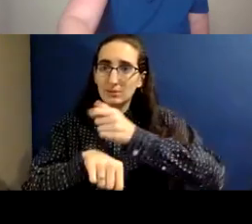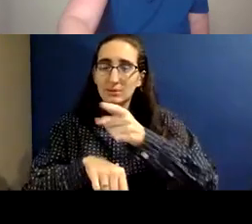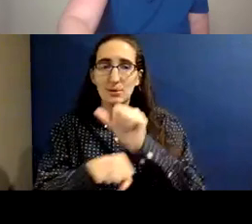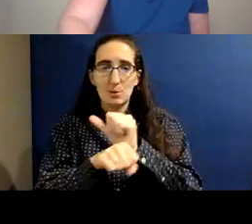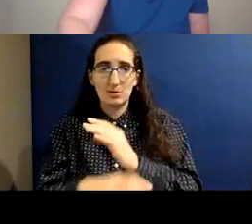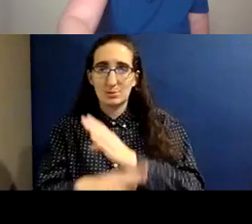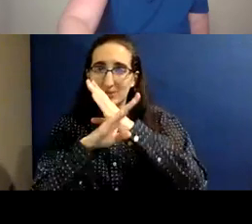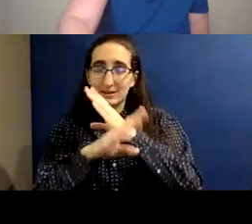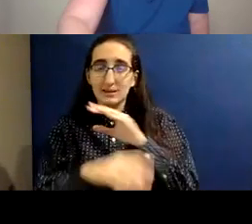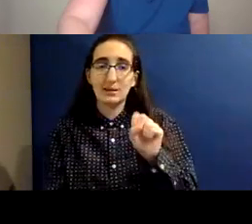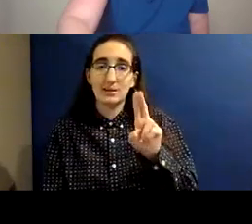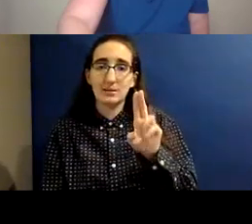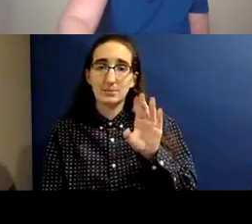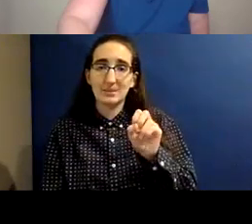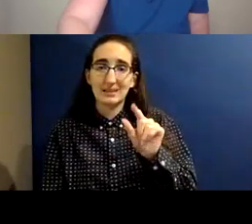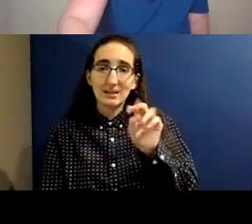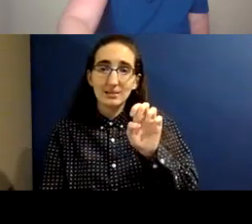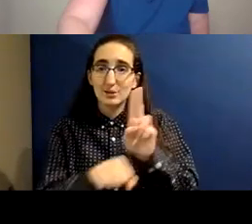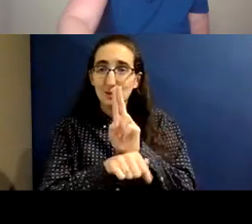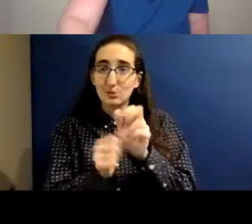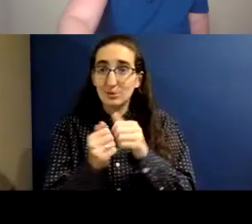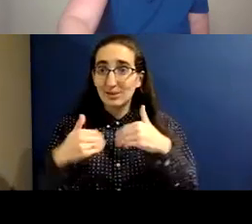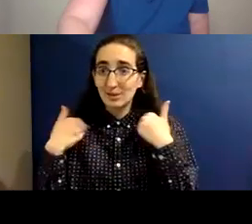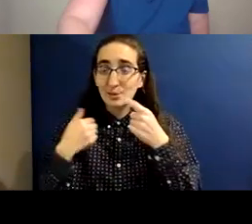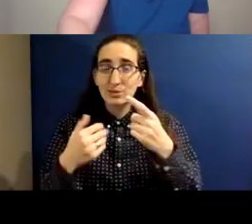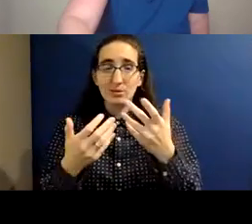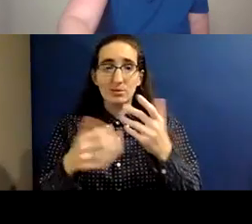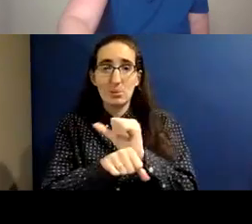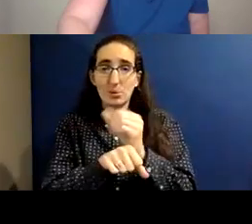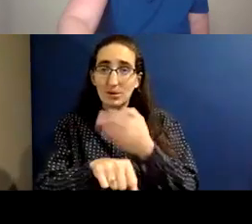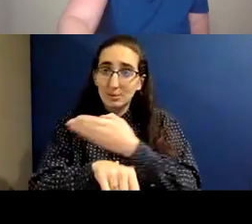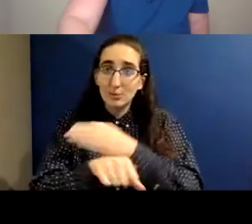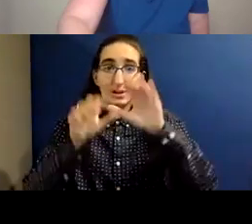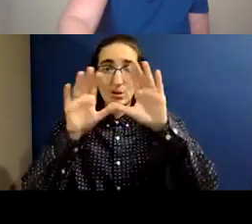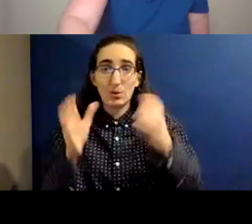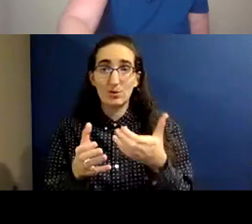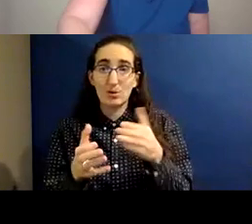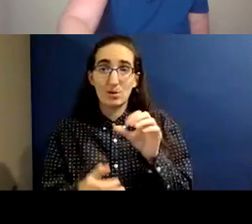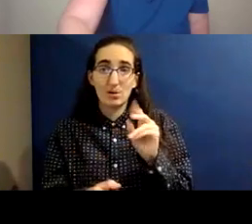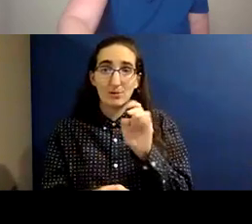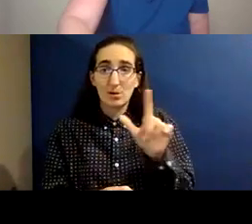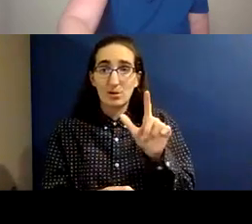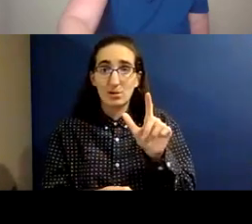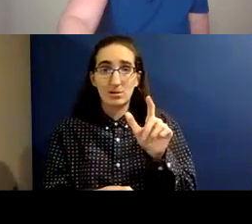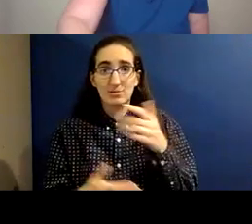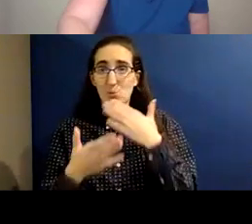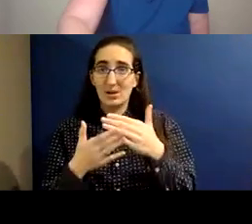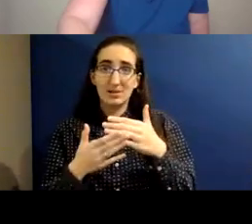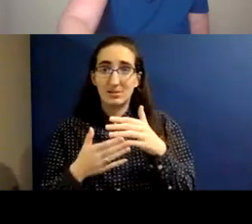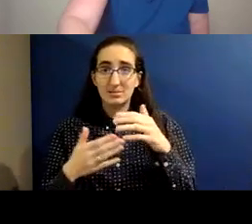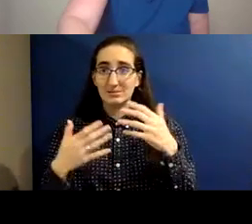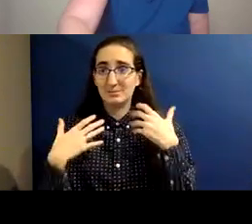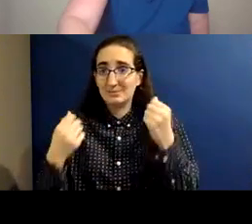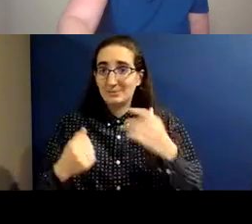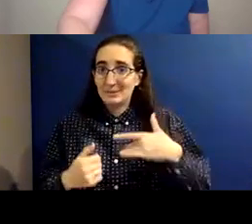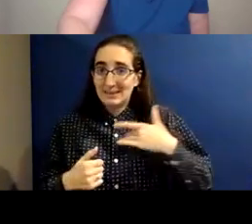preventing substance use among youth. They're working on improving overall well-being among their peers. And they're also working to help